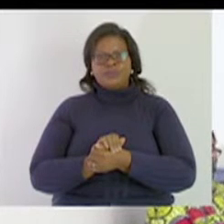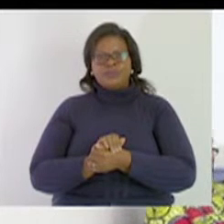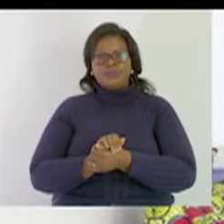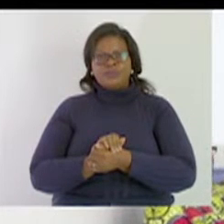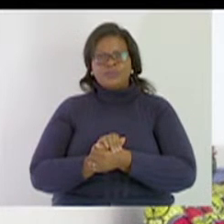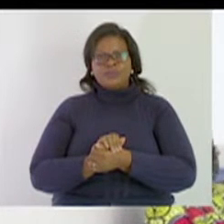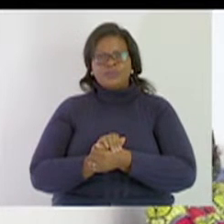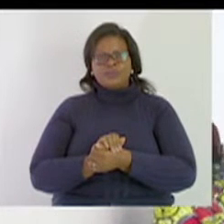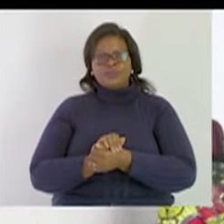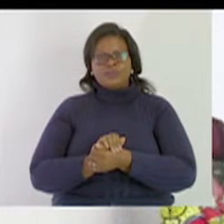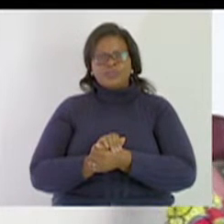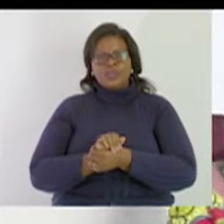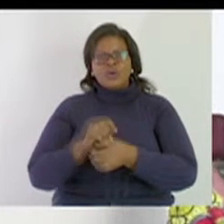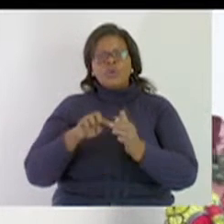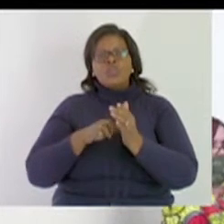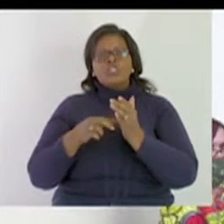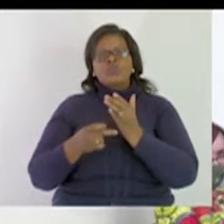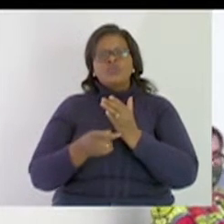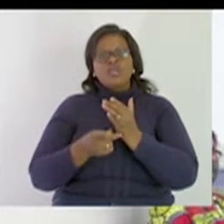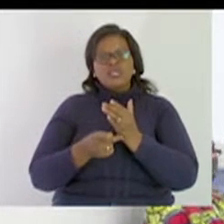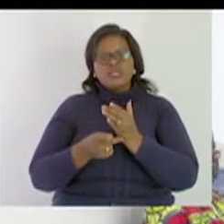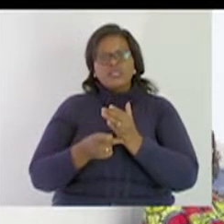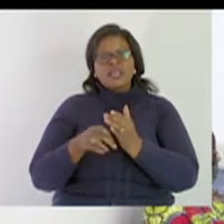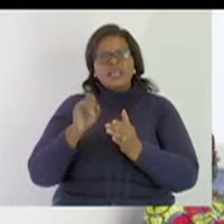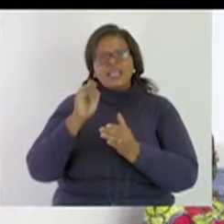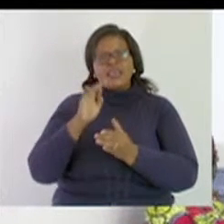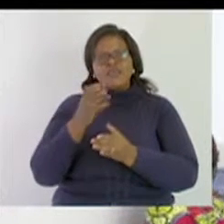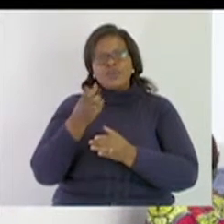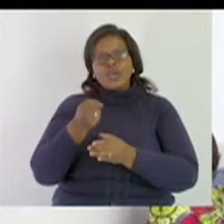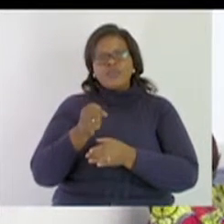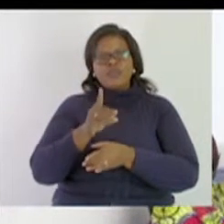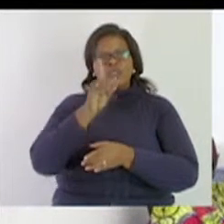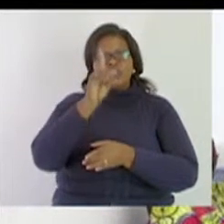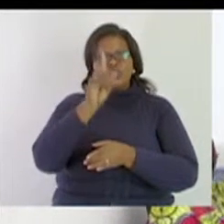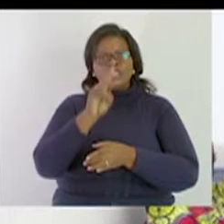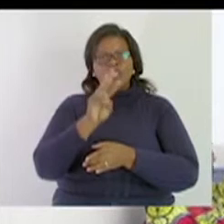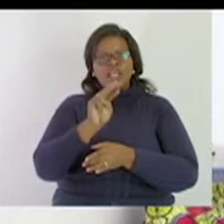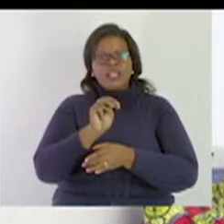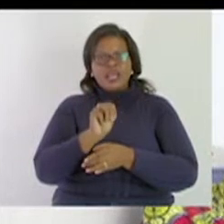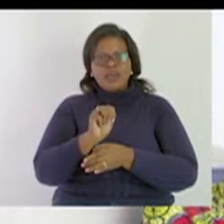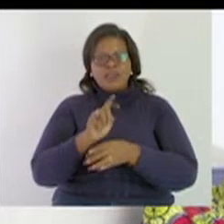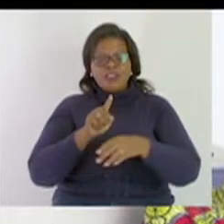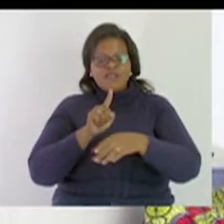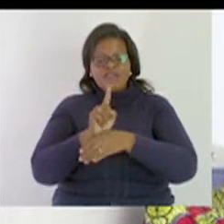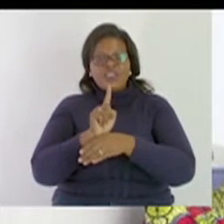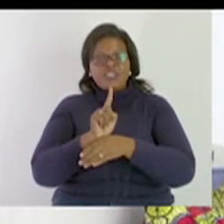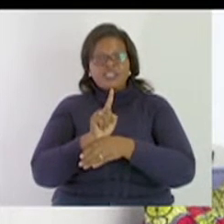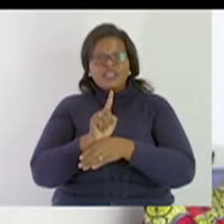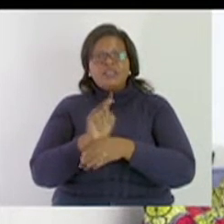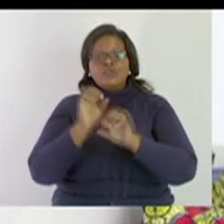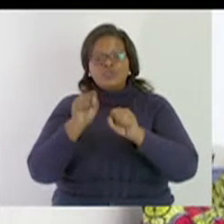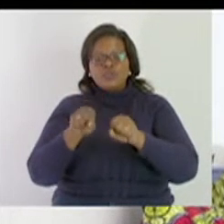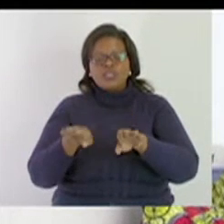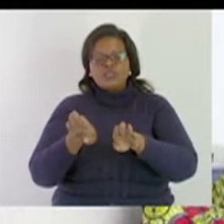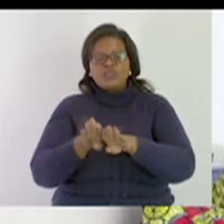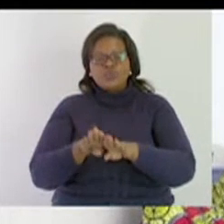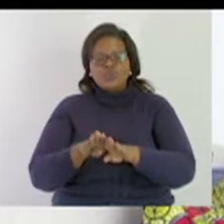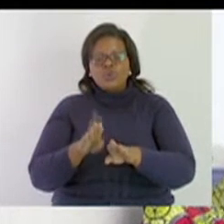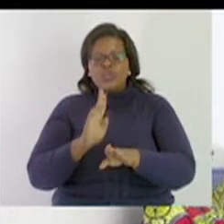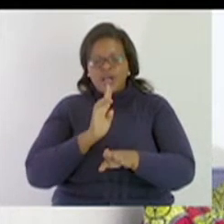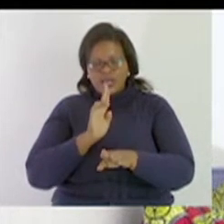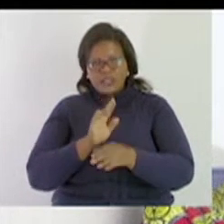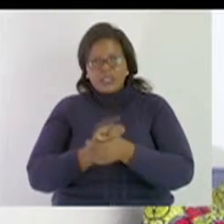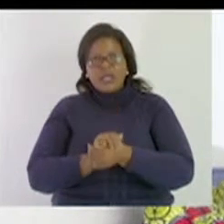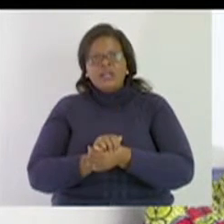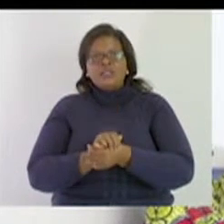one that we find in the sum first. So if we first have division, we do that first.